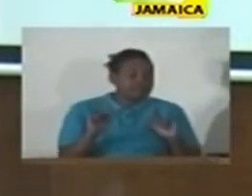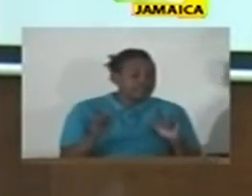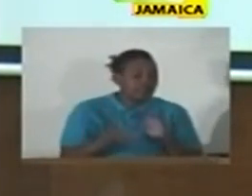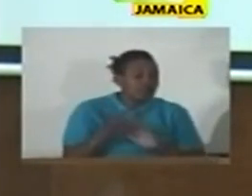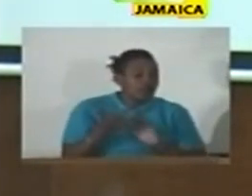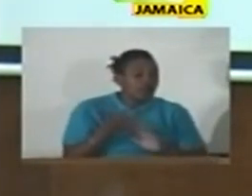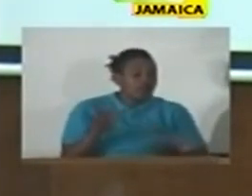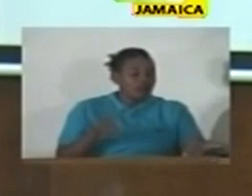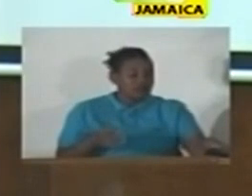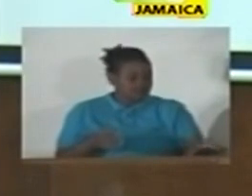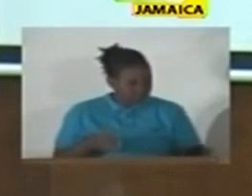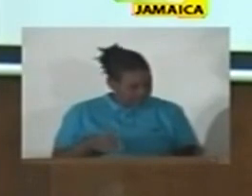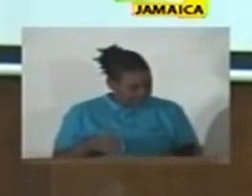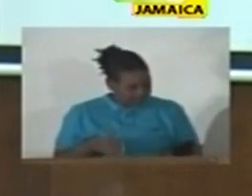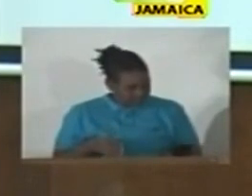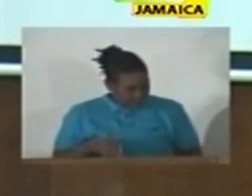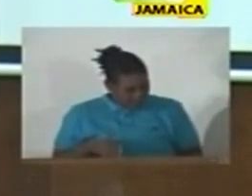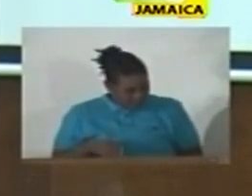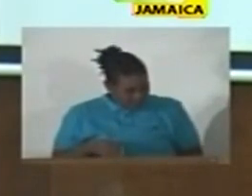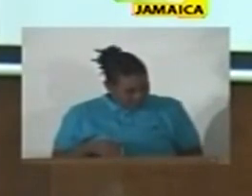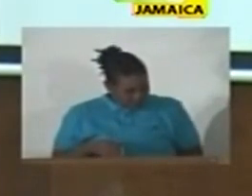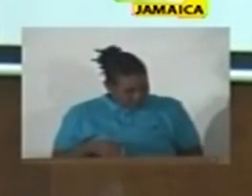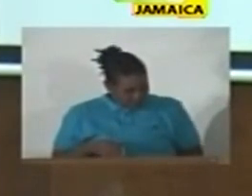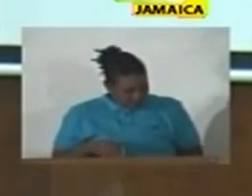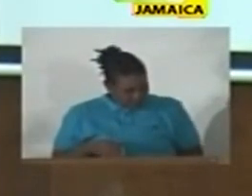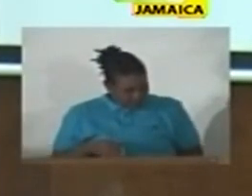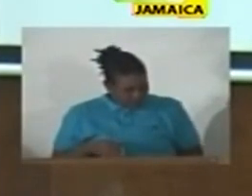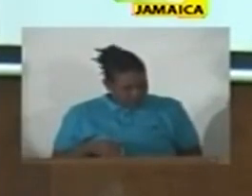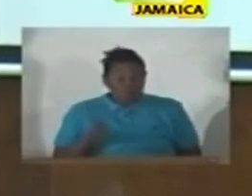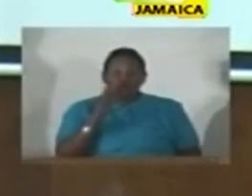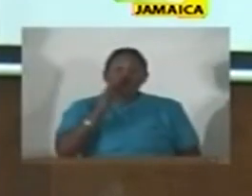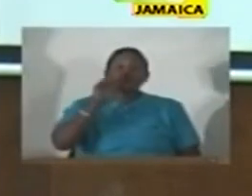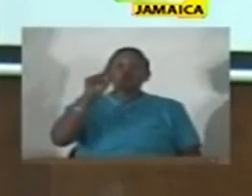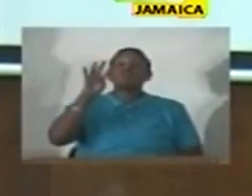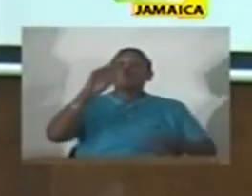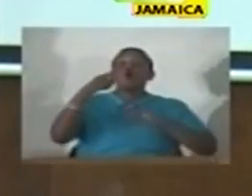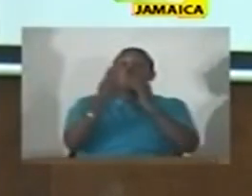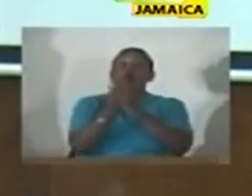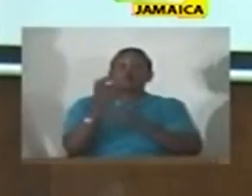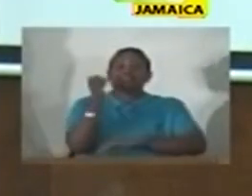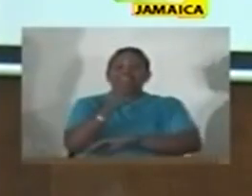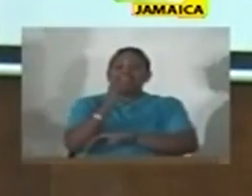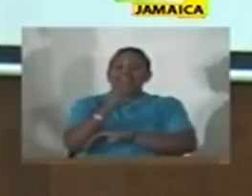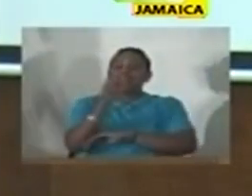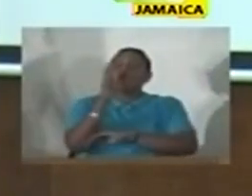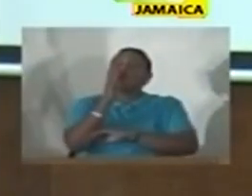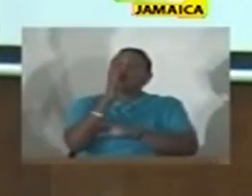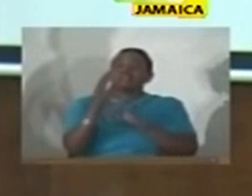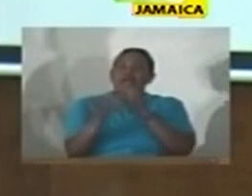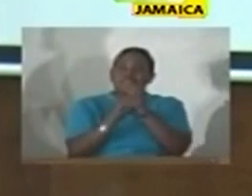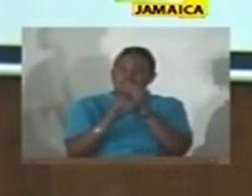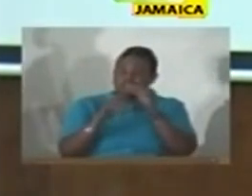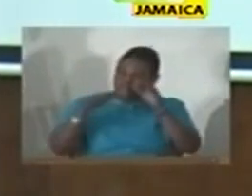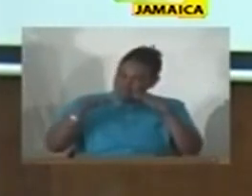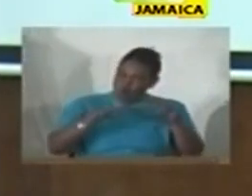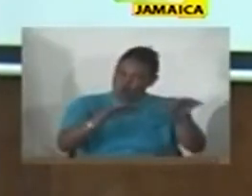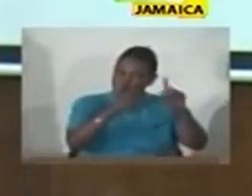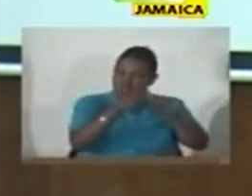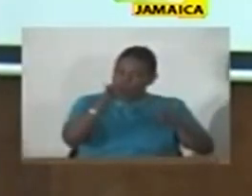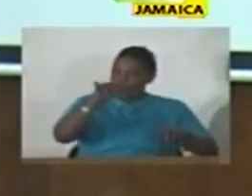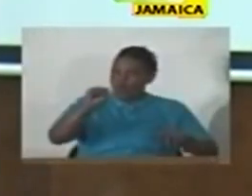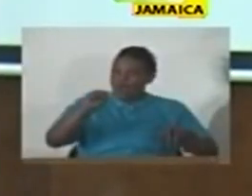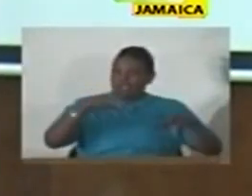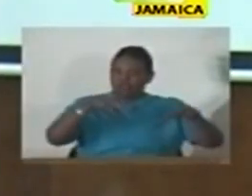gush water 24 hours a day. Water is also free-flowing from the YS